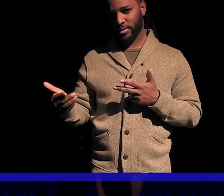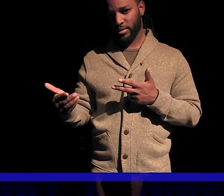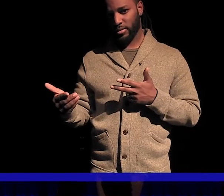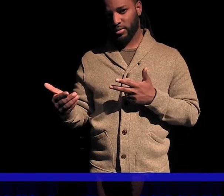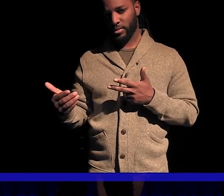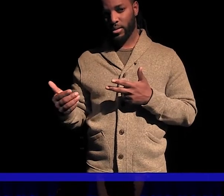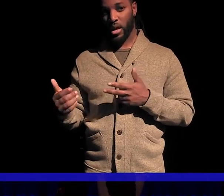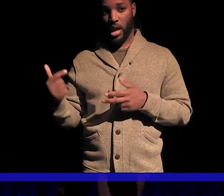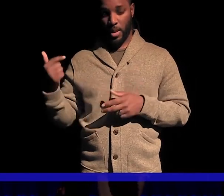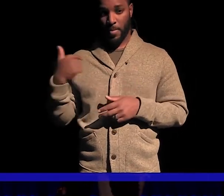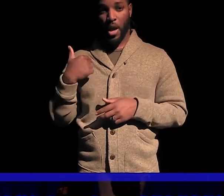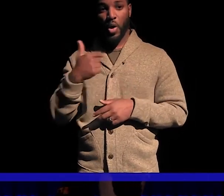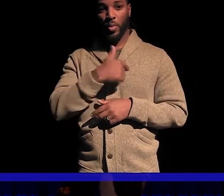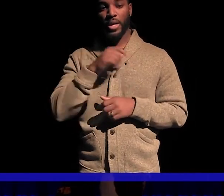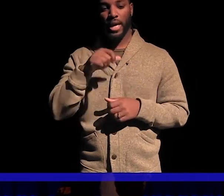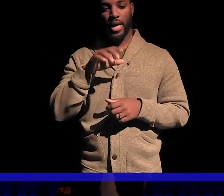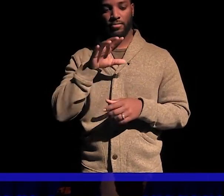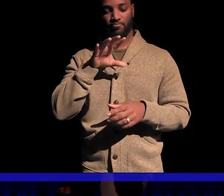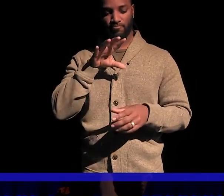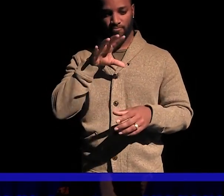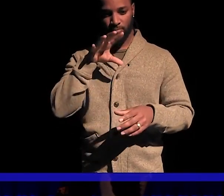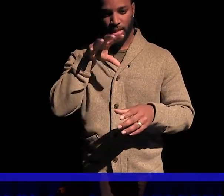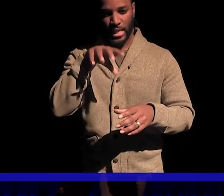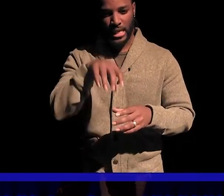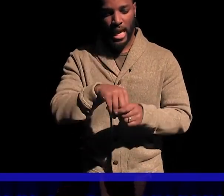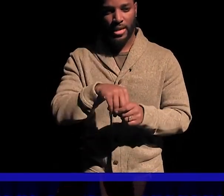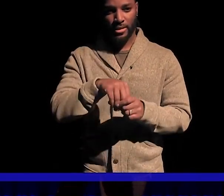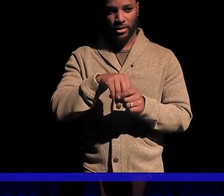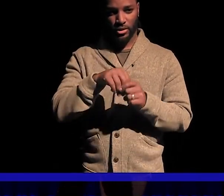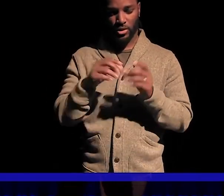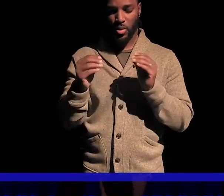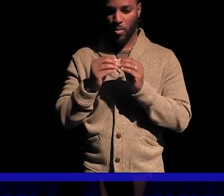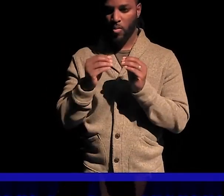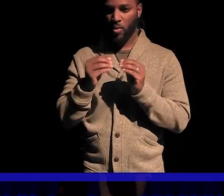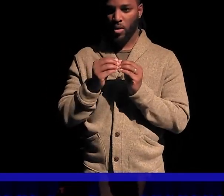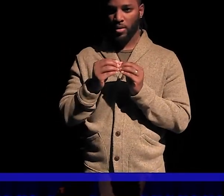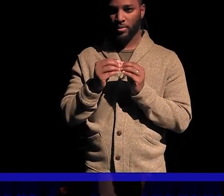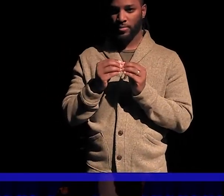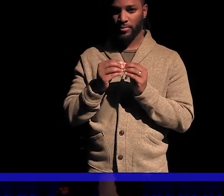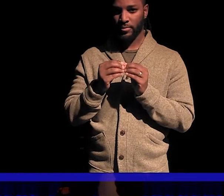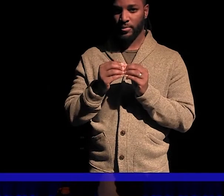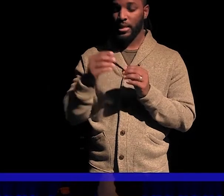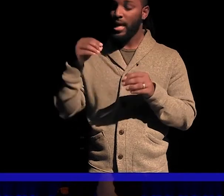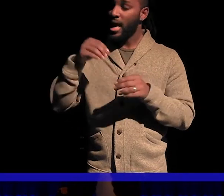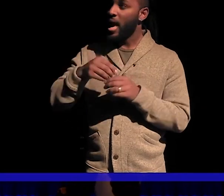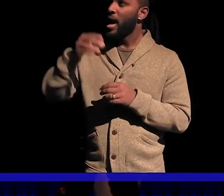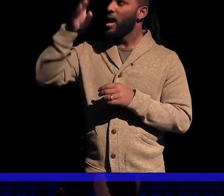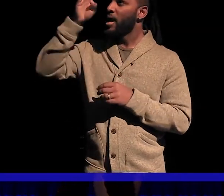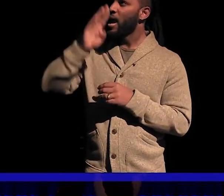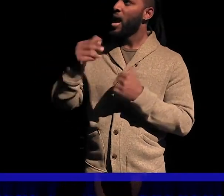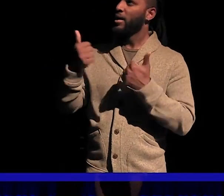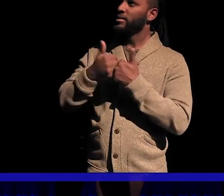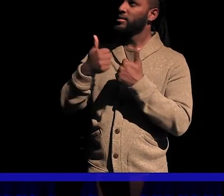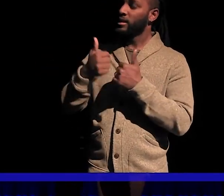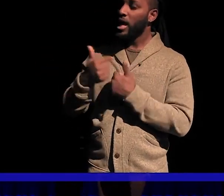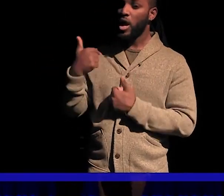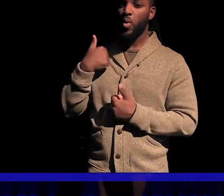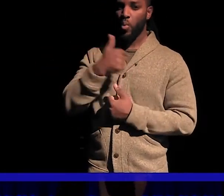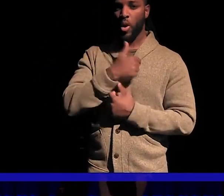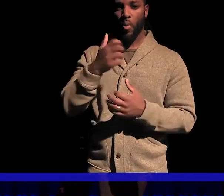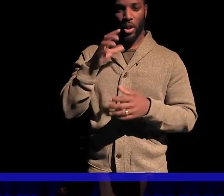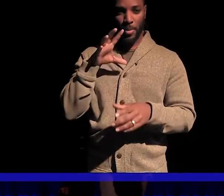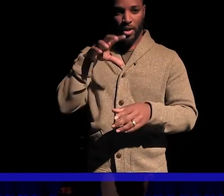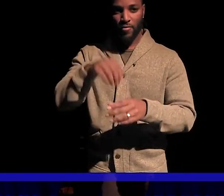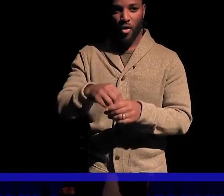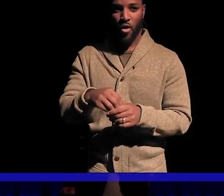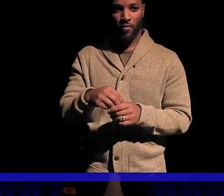by which we can engage or in greater manner in the game that God has called us to, right? We can all get to play. It's